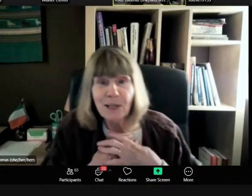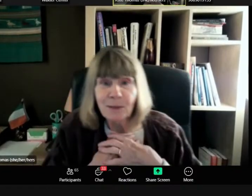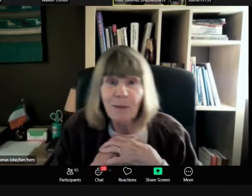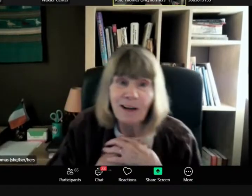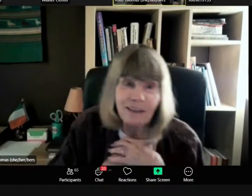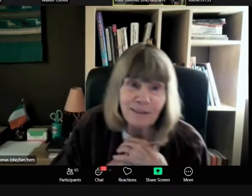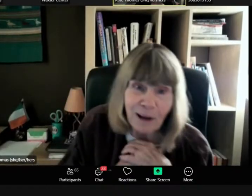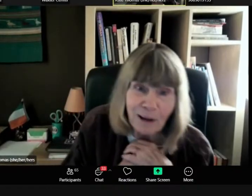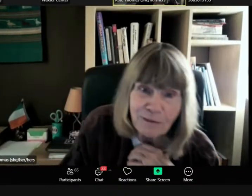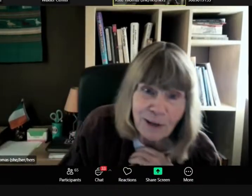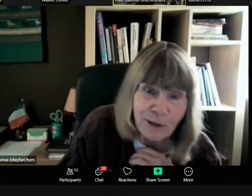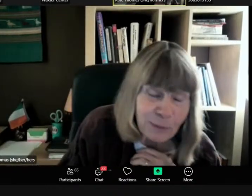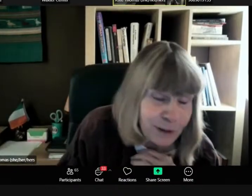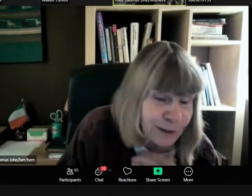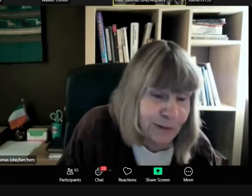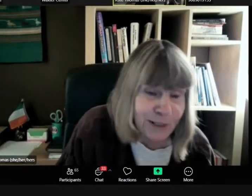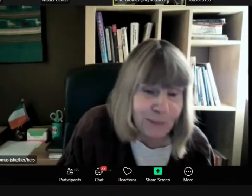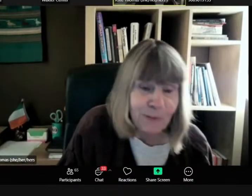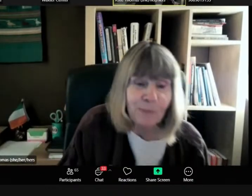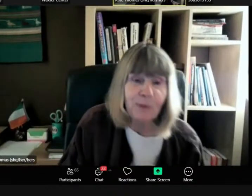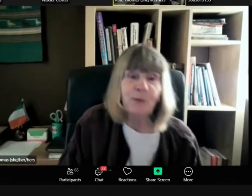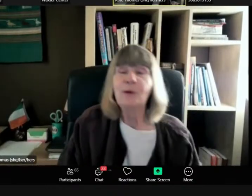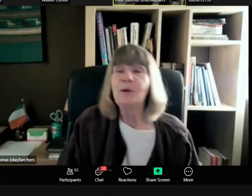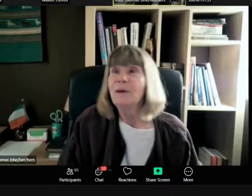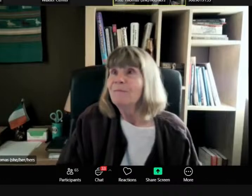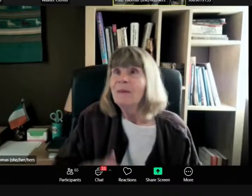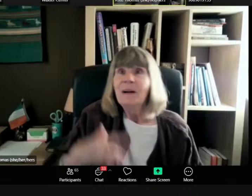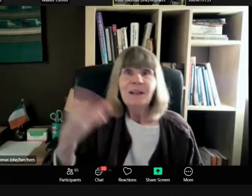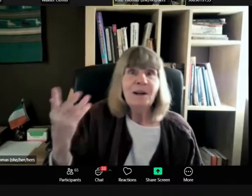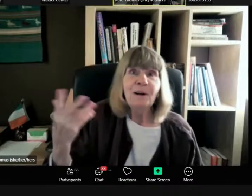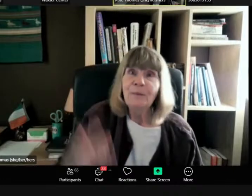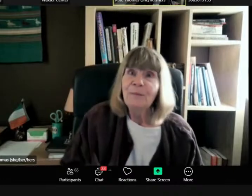do see in my field, we do see people who are,